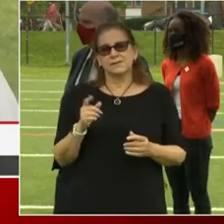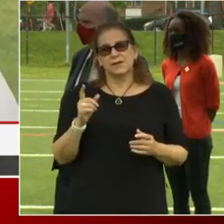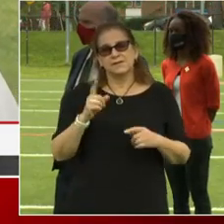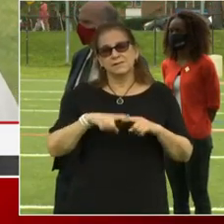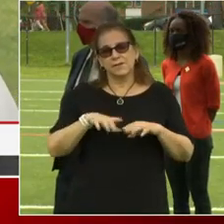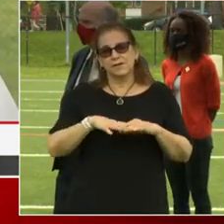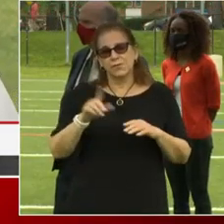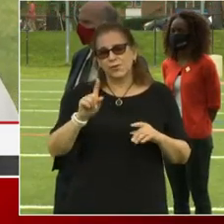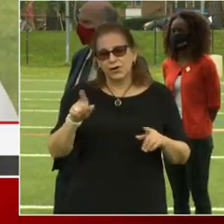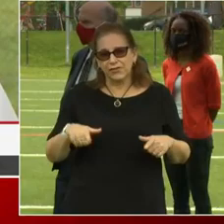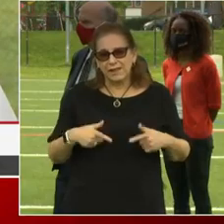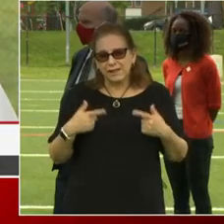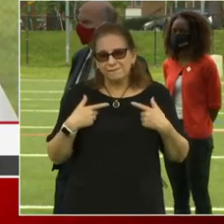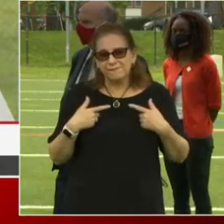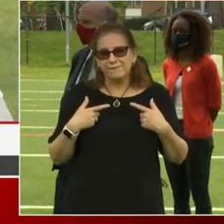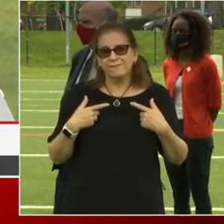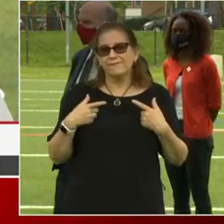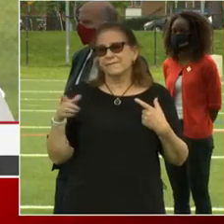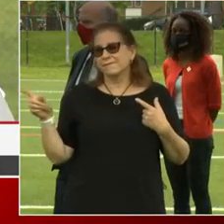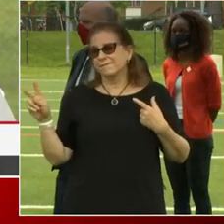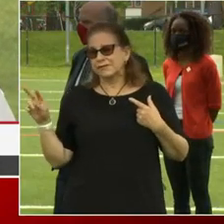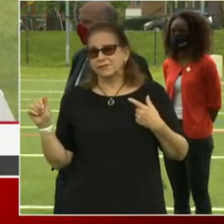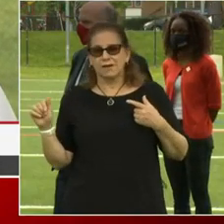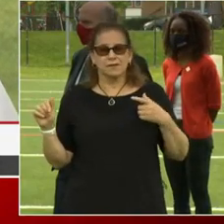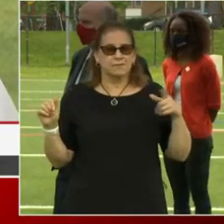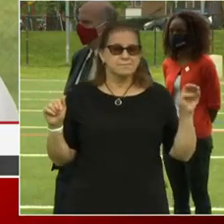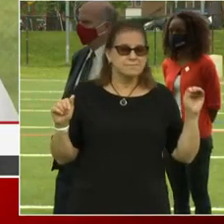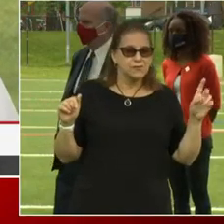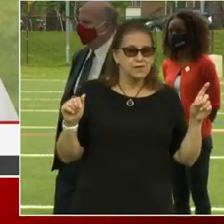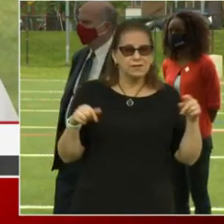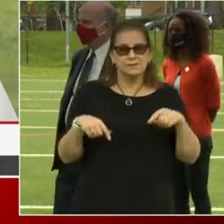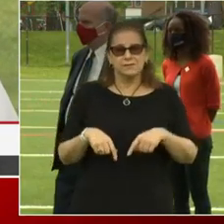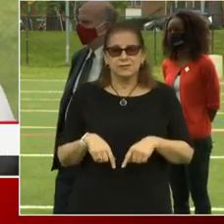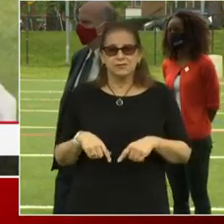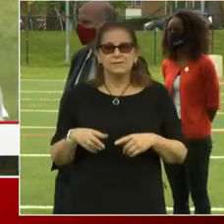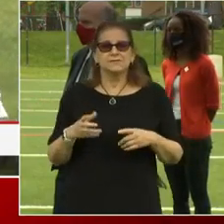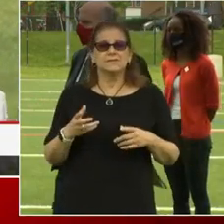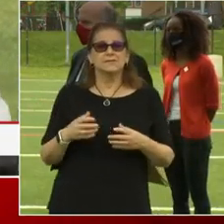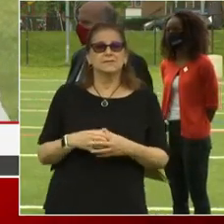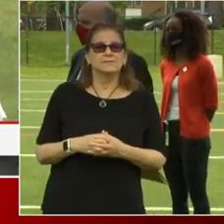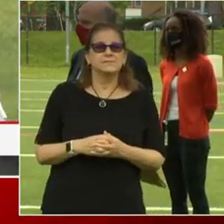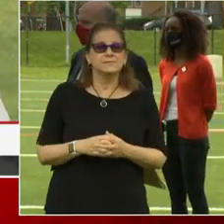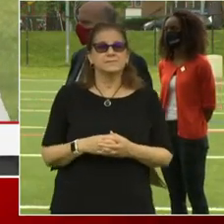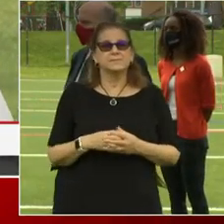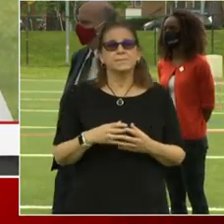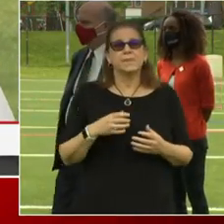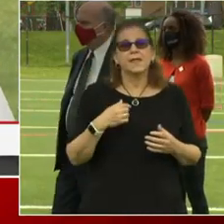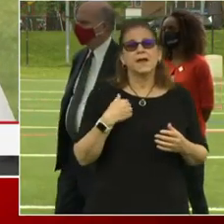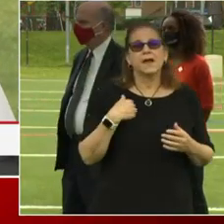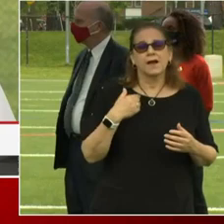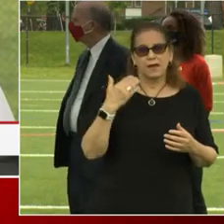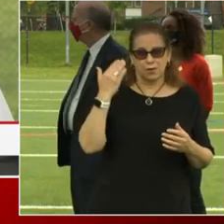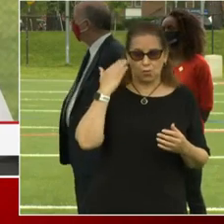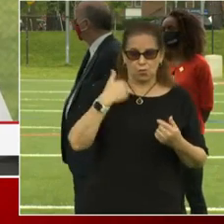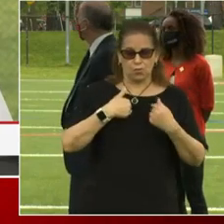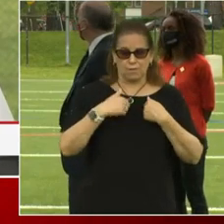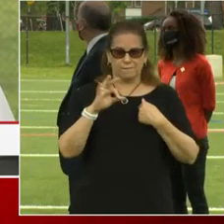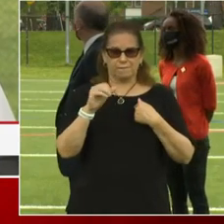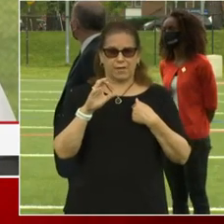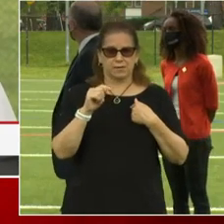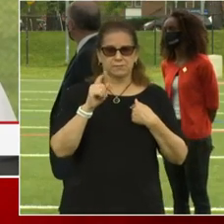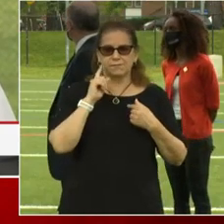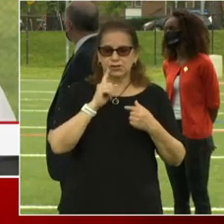not required to report that. So the number may be a little higher than what I reported, but we know for certain that we have 58%. And I'm just going